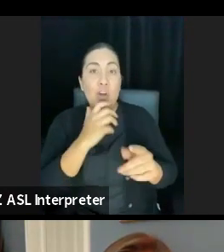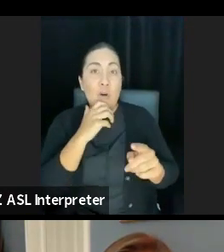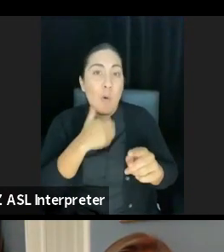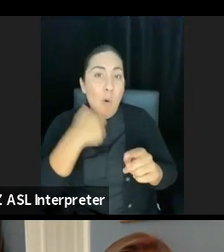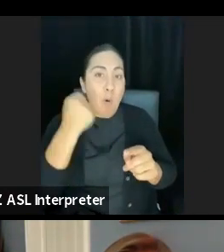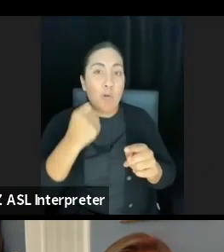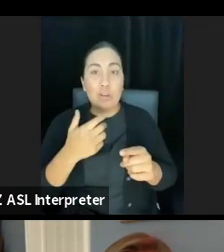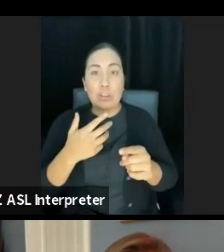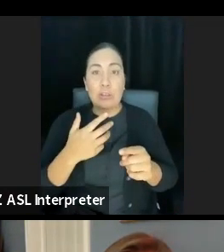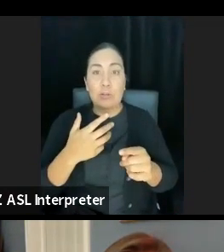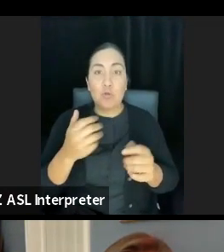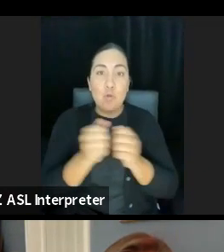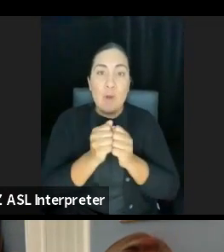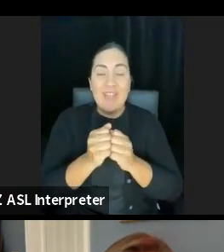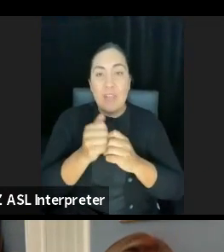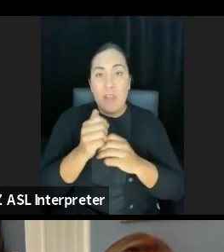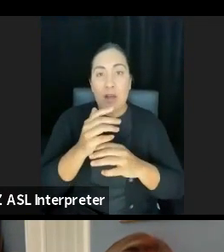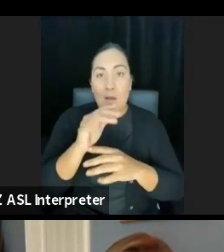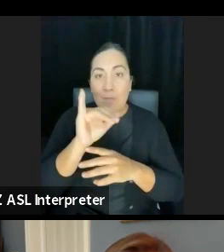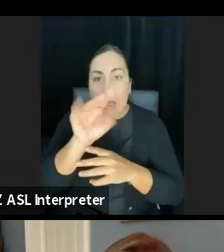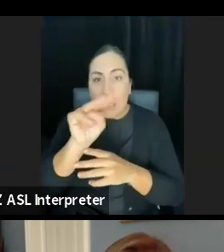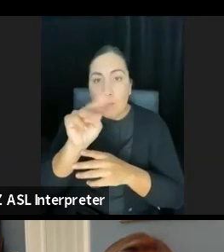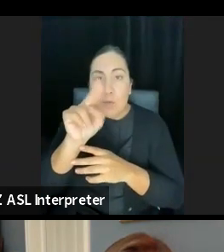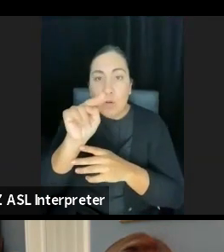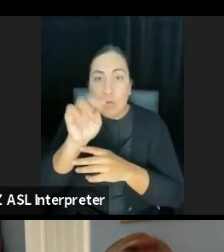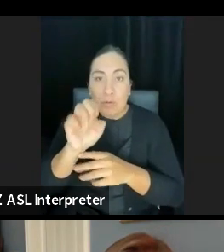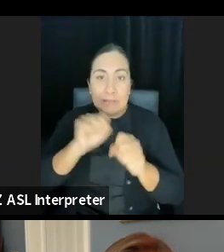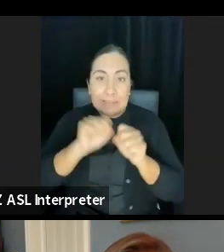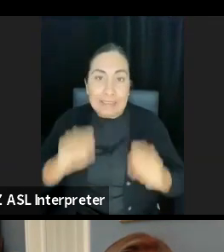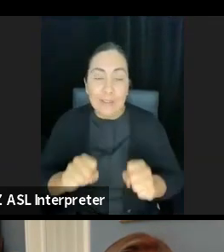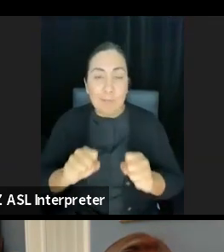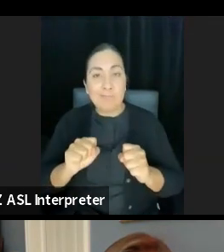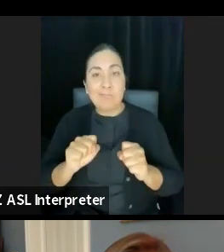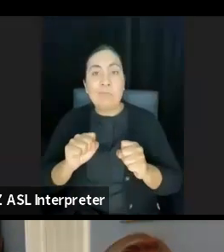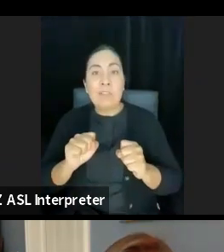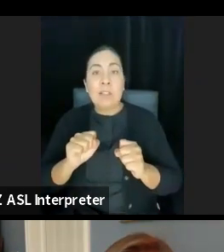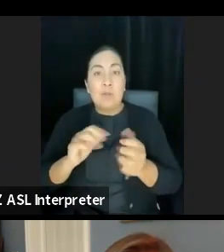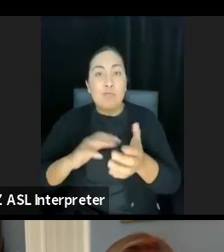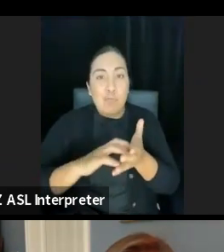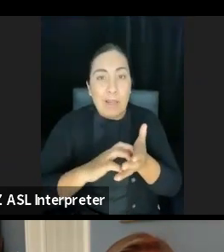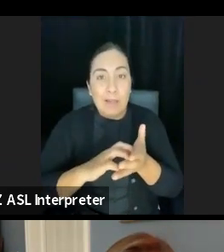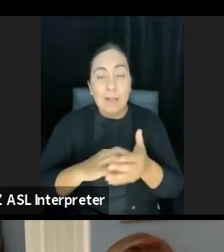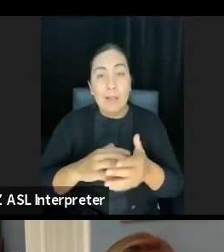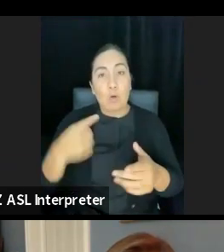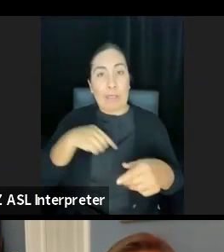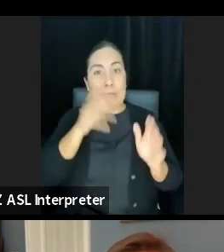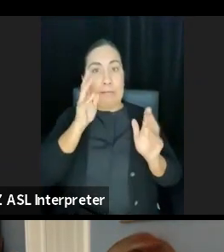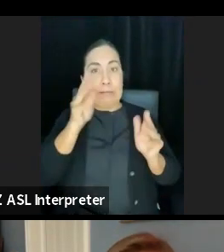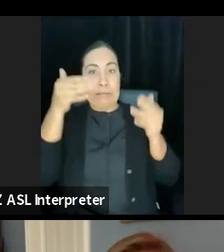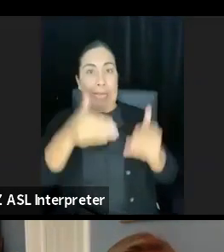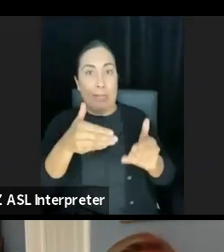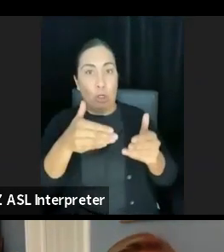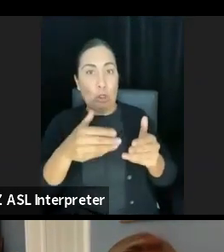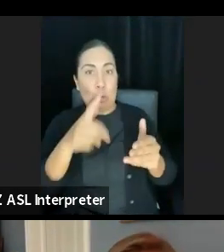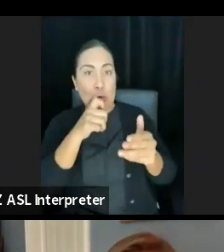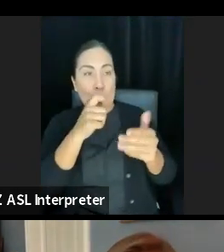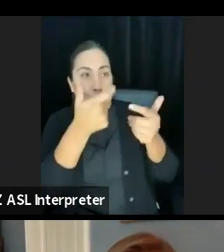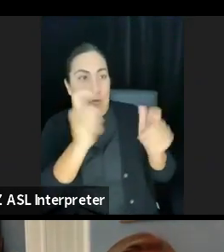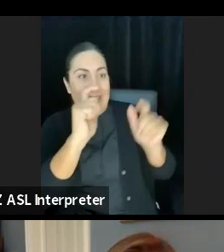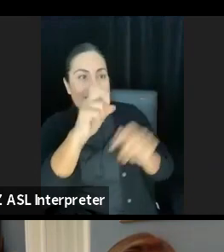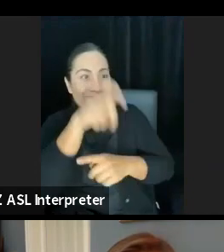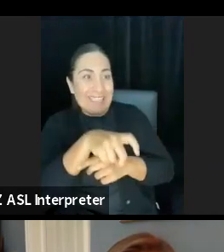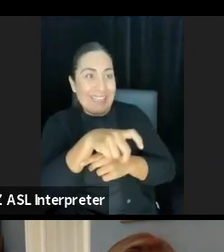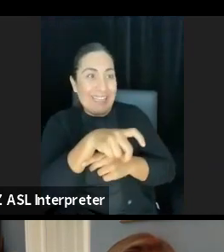lesson in centering our practice on the people with the greatest need, as opposed to the people with the least need, and